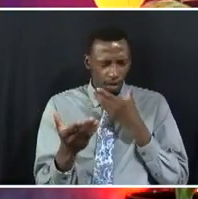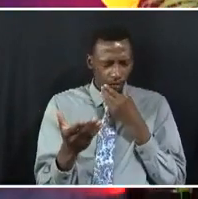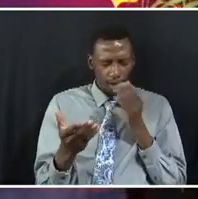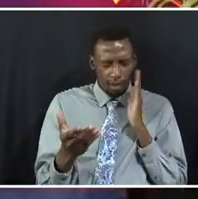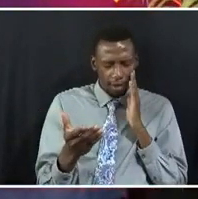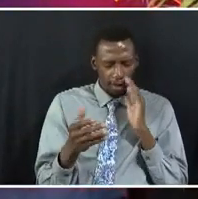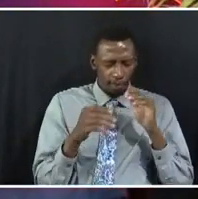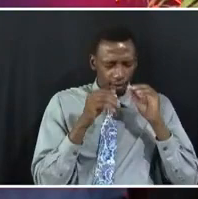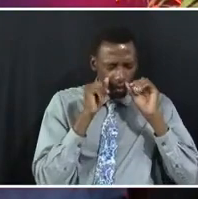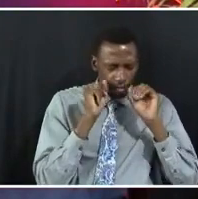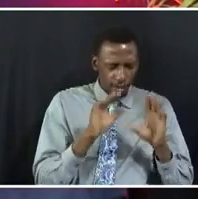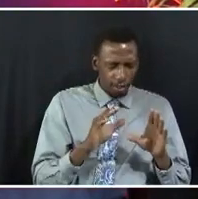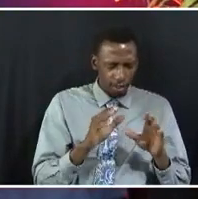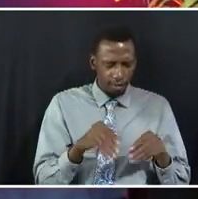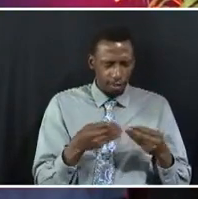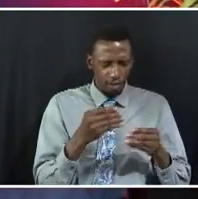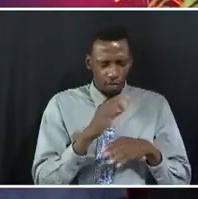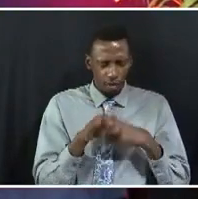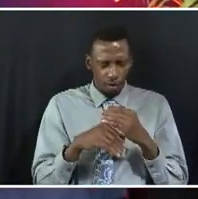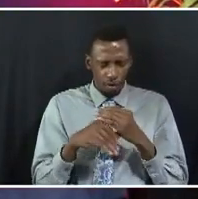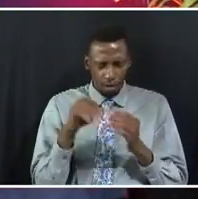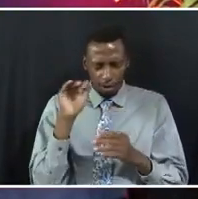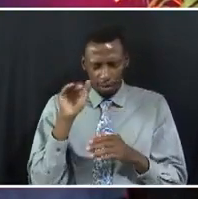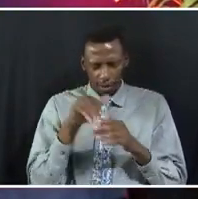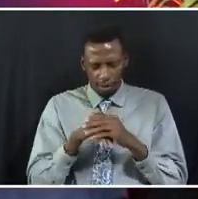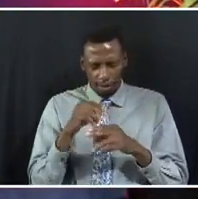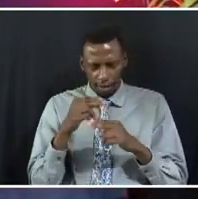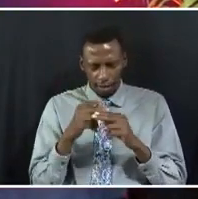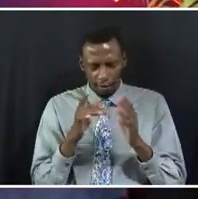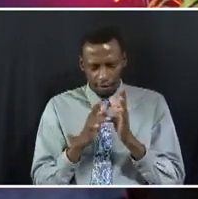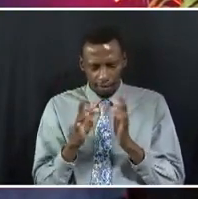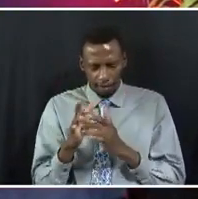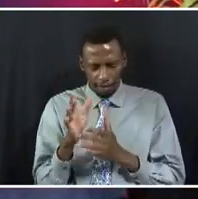Bless and strengthen them all, for we ask in Jesus'